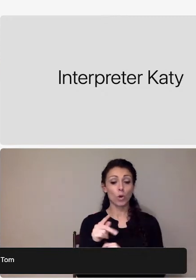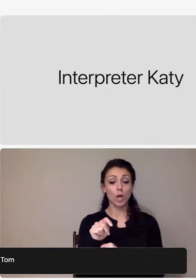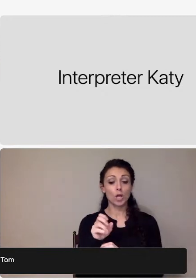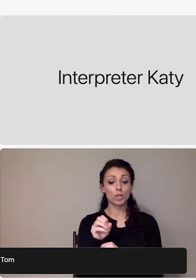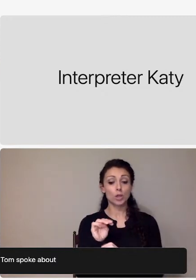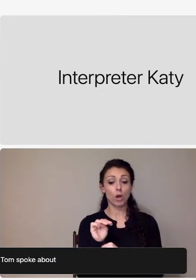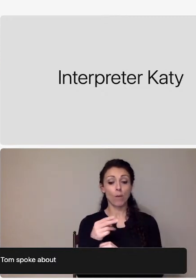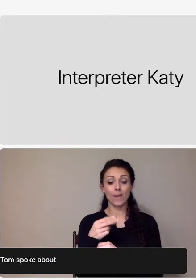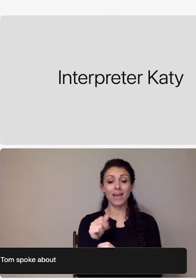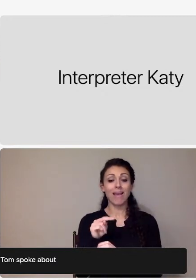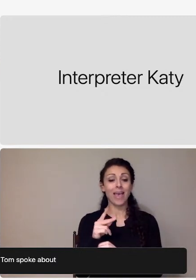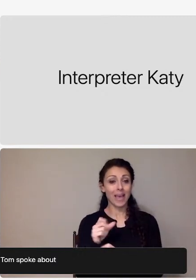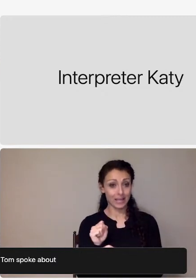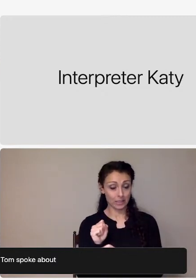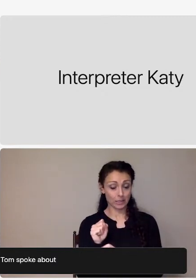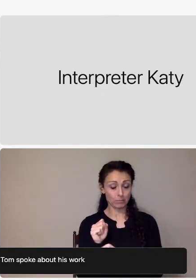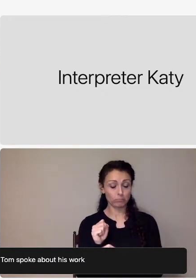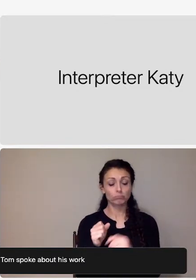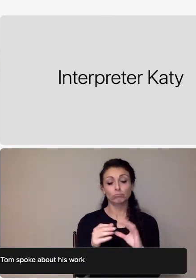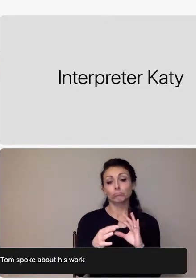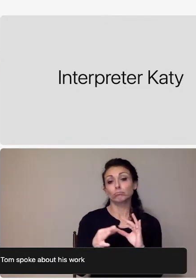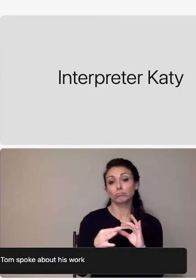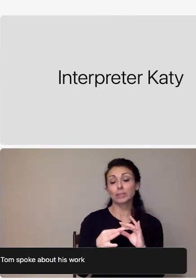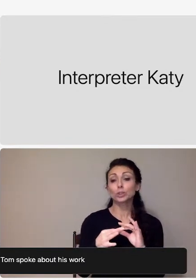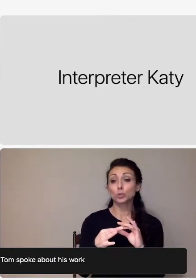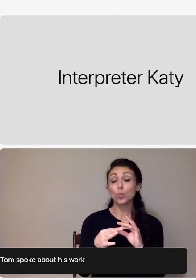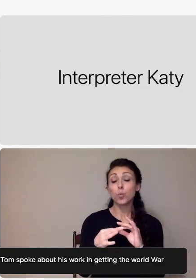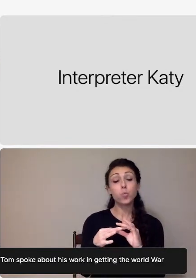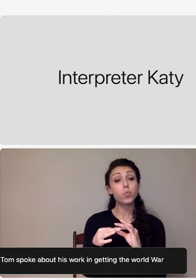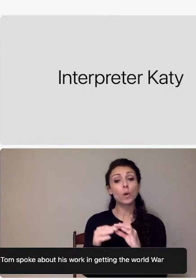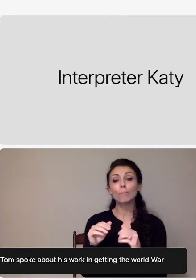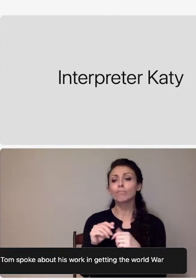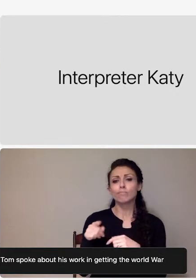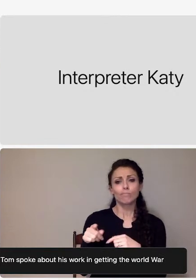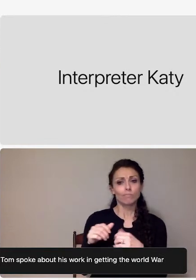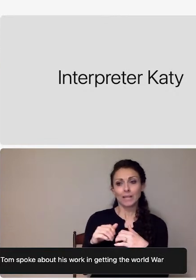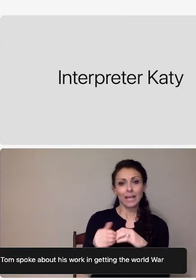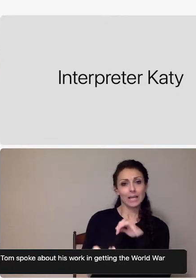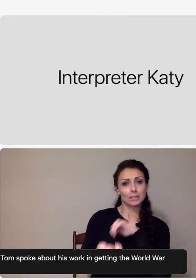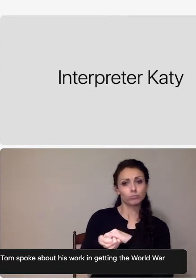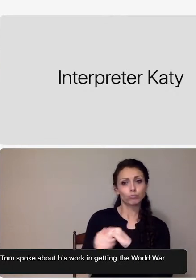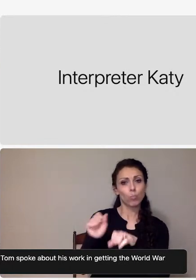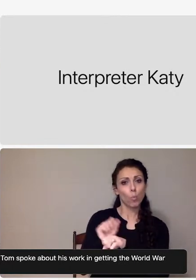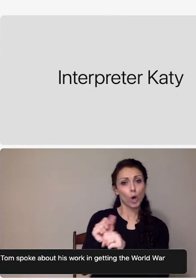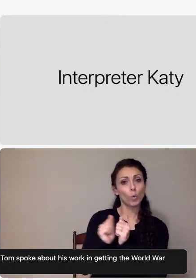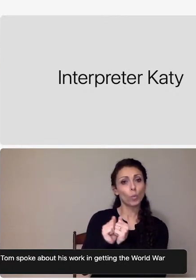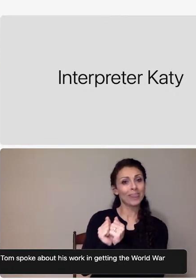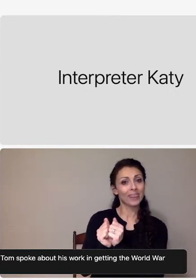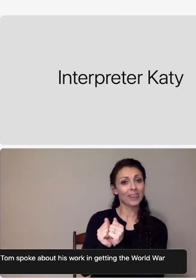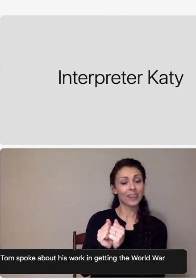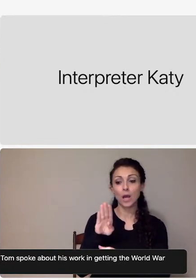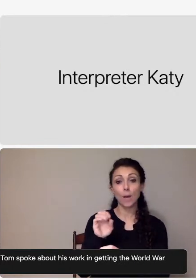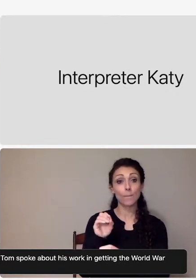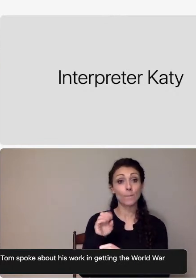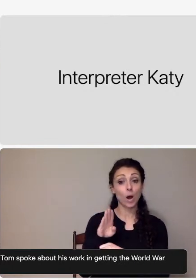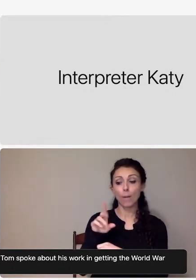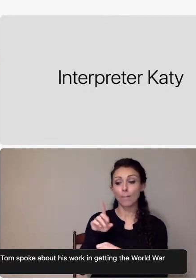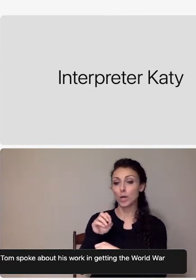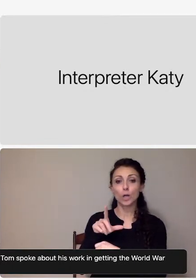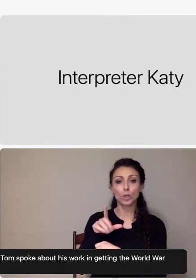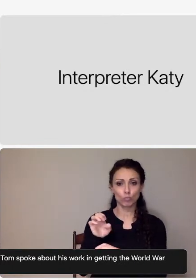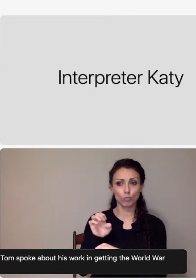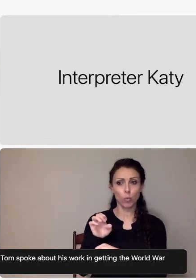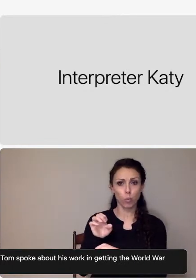his work with bob dole in getting the world war ii museum world war ii um uh